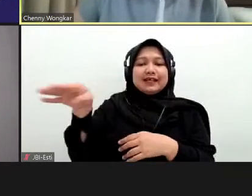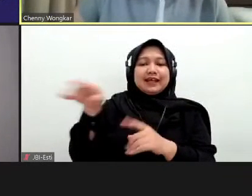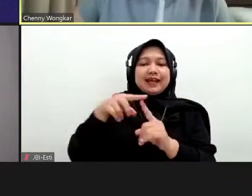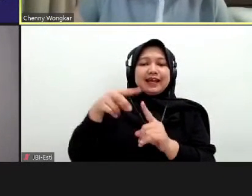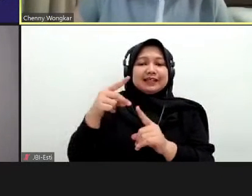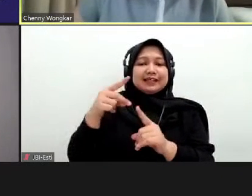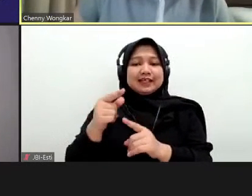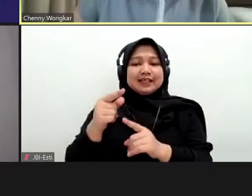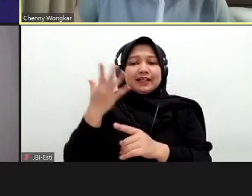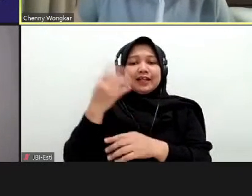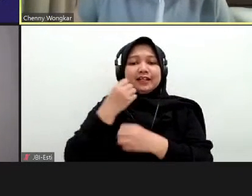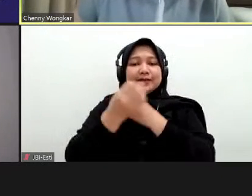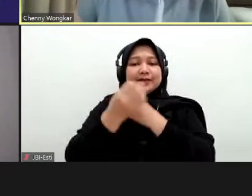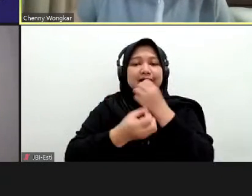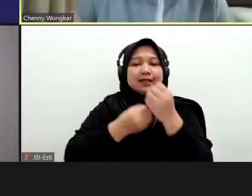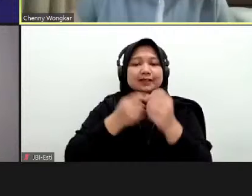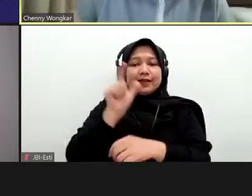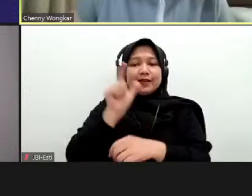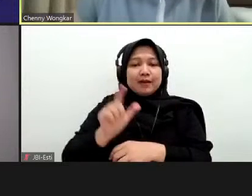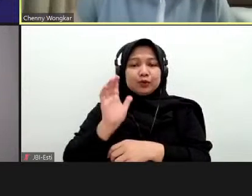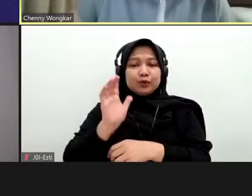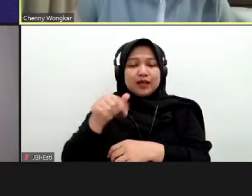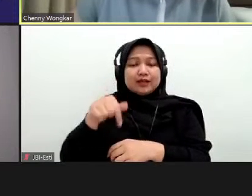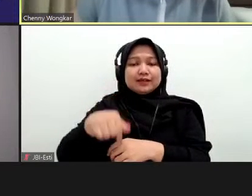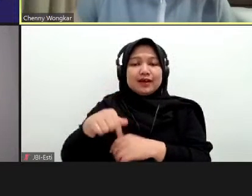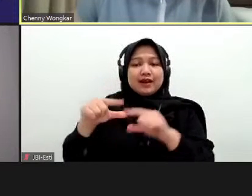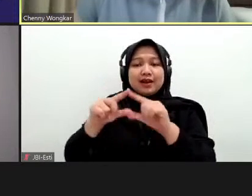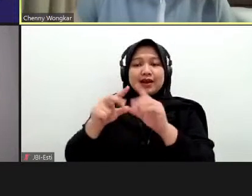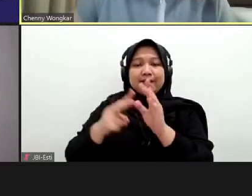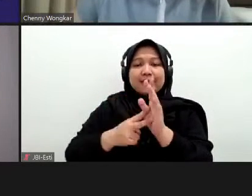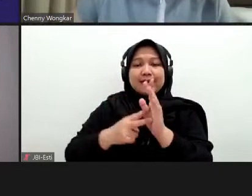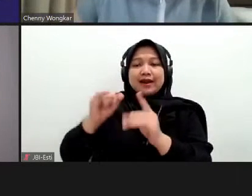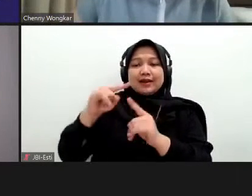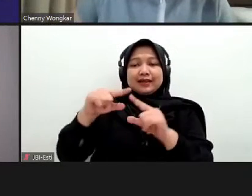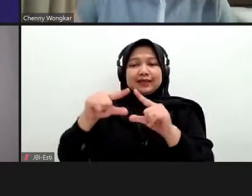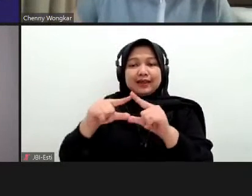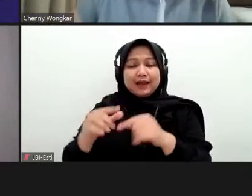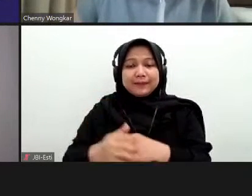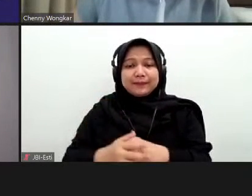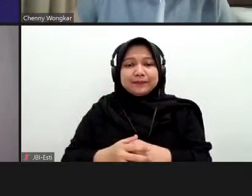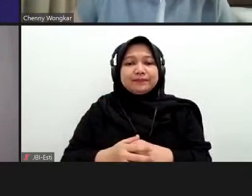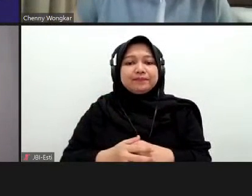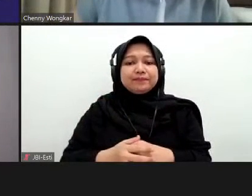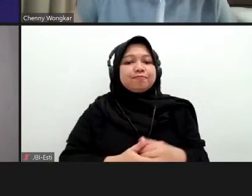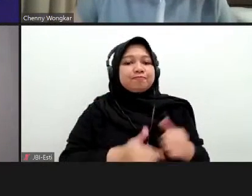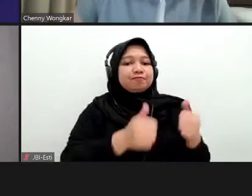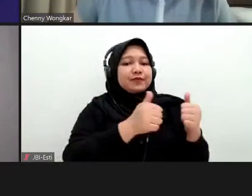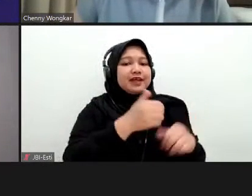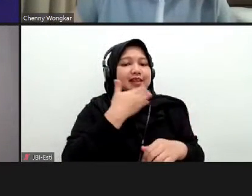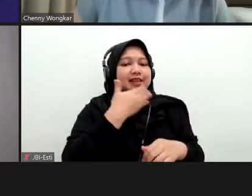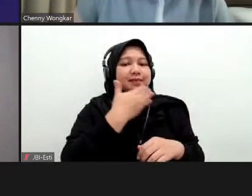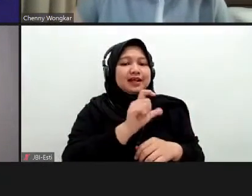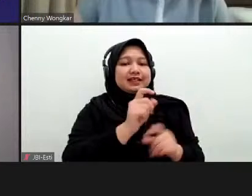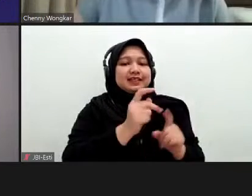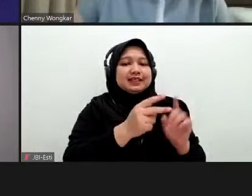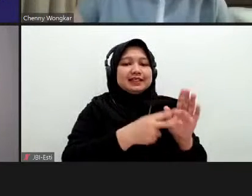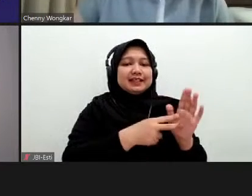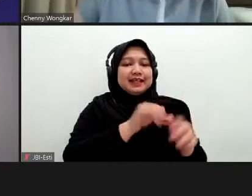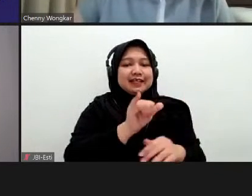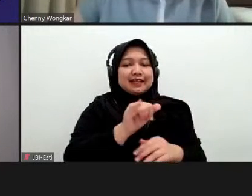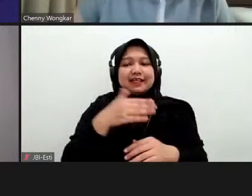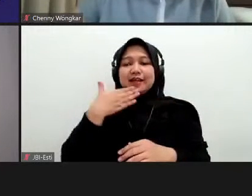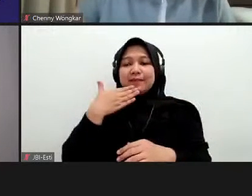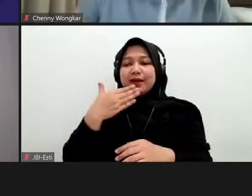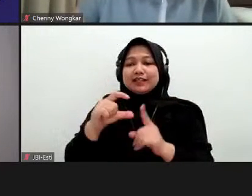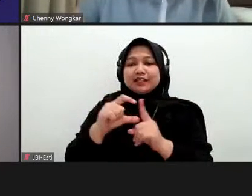Mbak Anita. Yeah, Miss Anita. Terima kasih Kak Jenny. Terima kasih juga Kak Doni atas